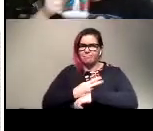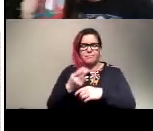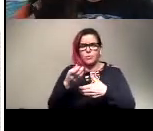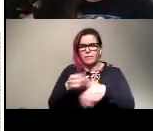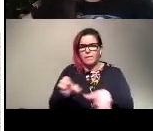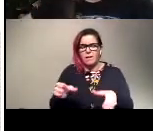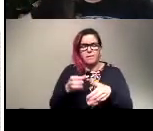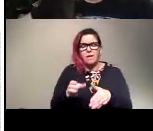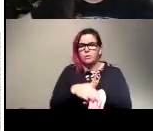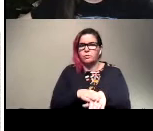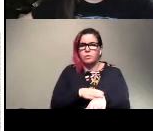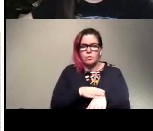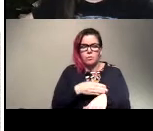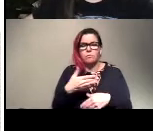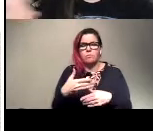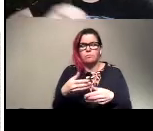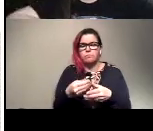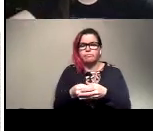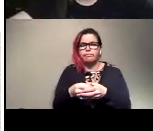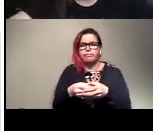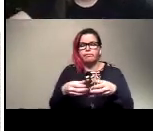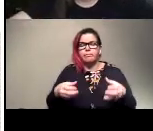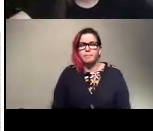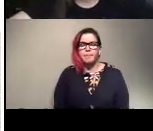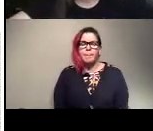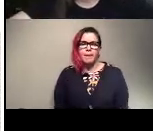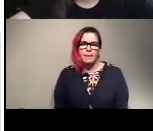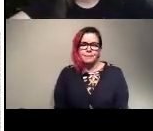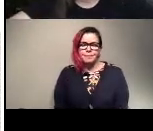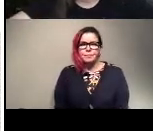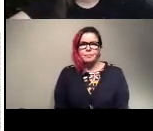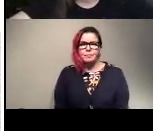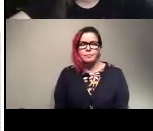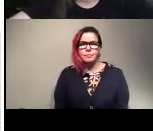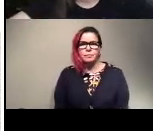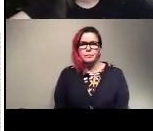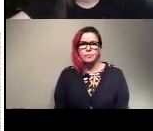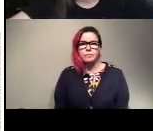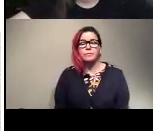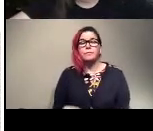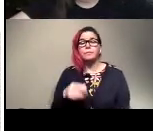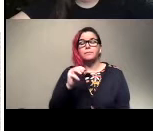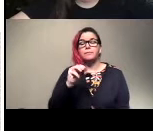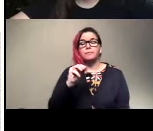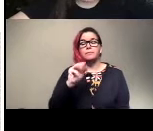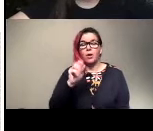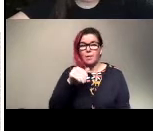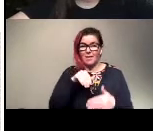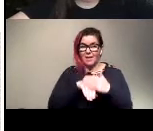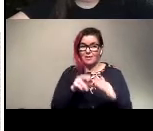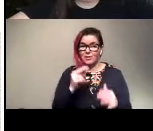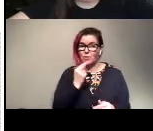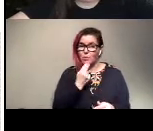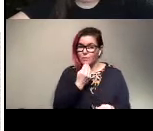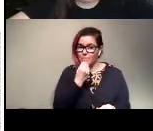really slow. They can be very slow growing, and whether a microbe has a lot of access to nutrients can also